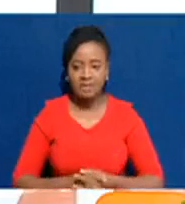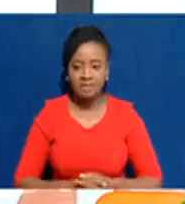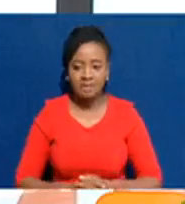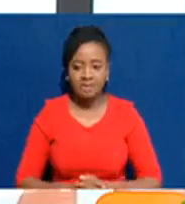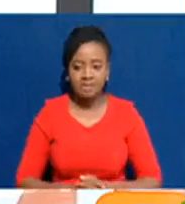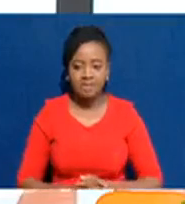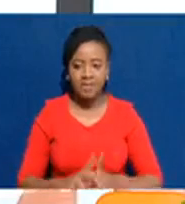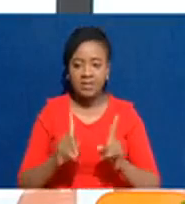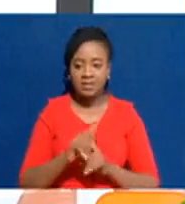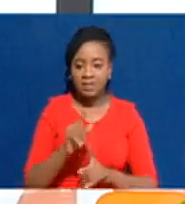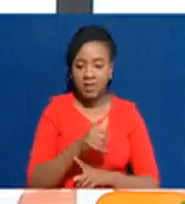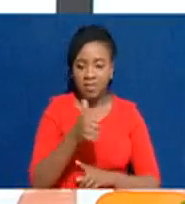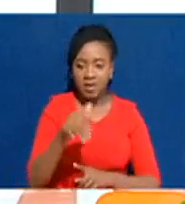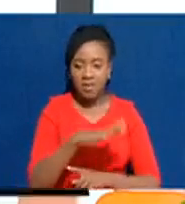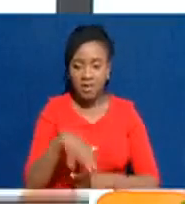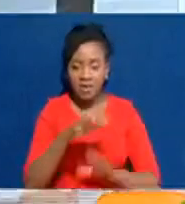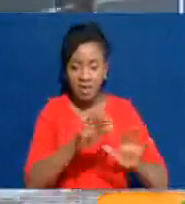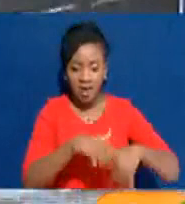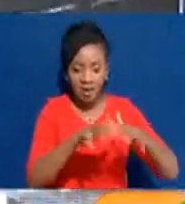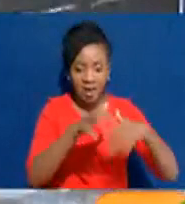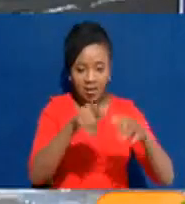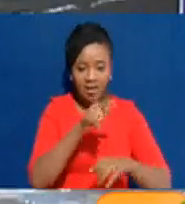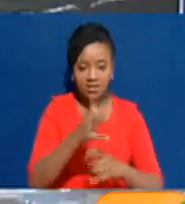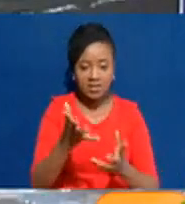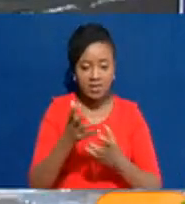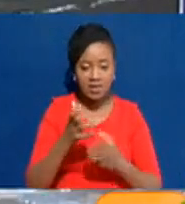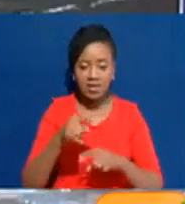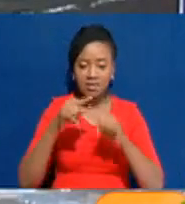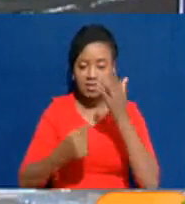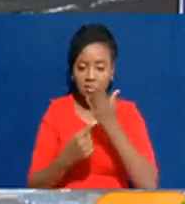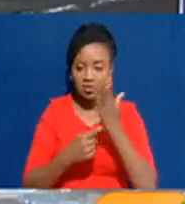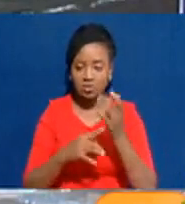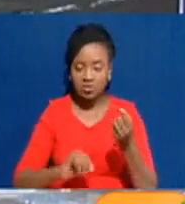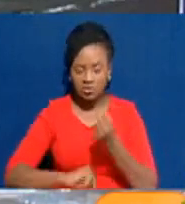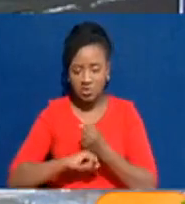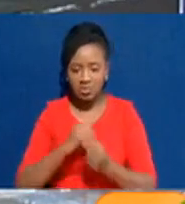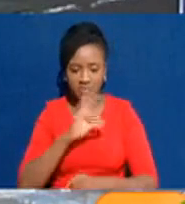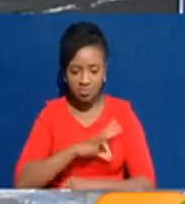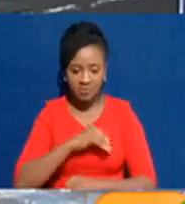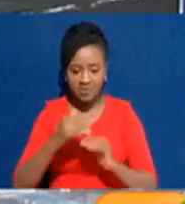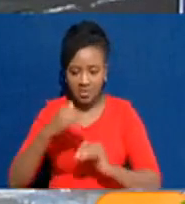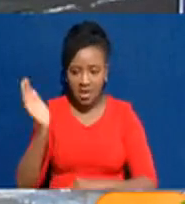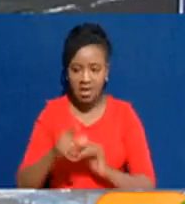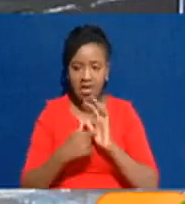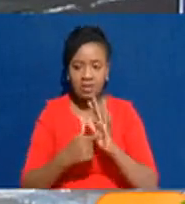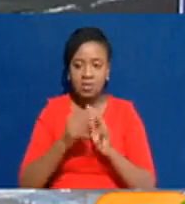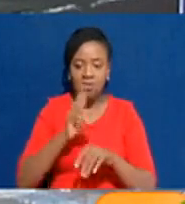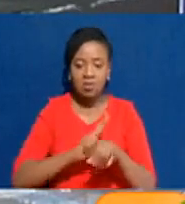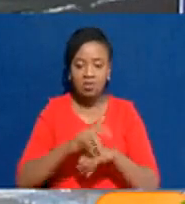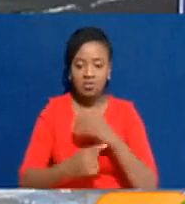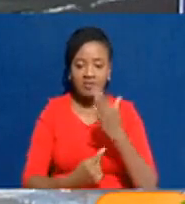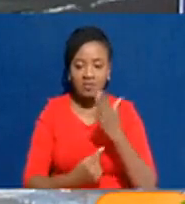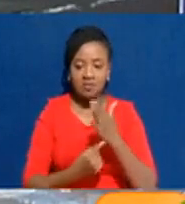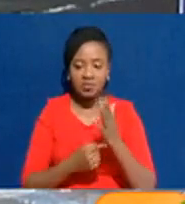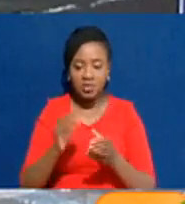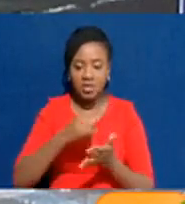Just like many other fields, agriculture is heavily relying on technology to maximize production and increase the profits. This includes the use of digital technologies